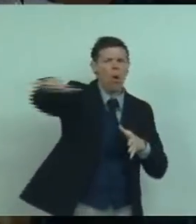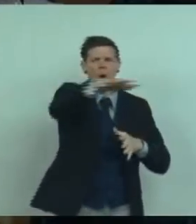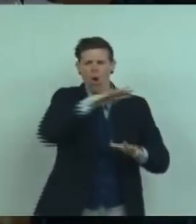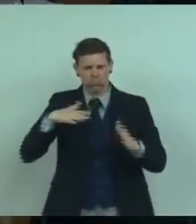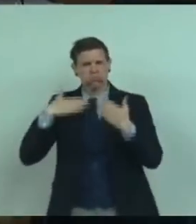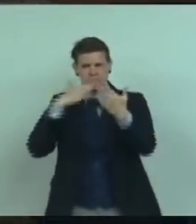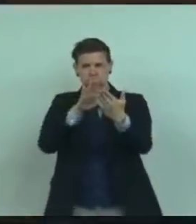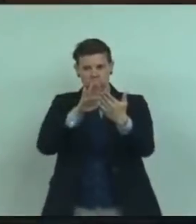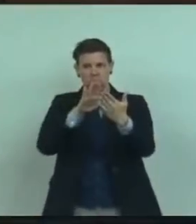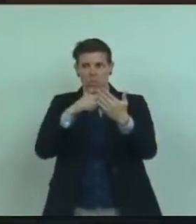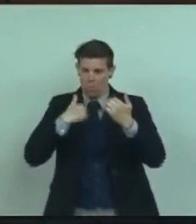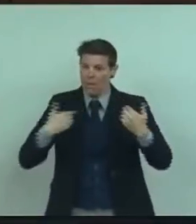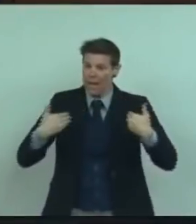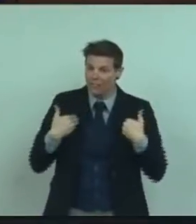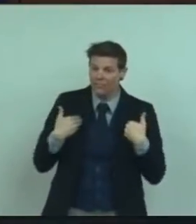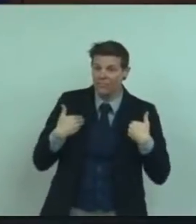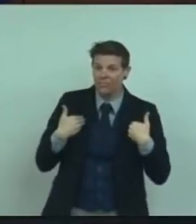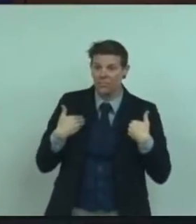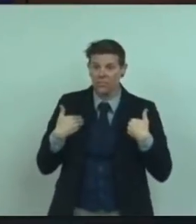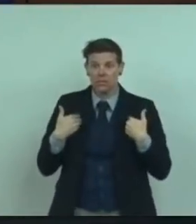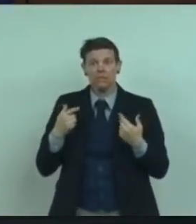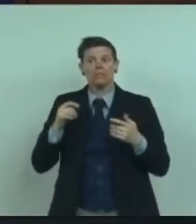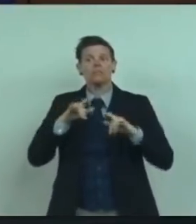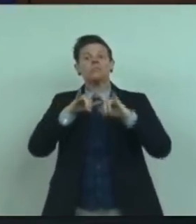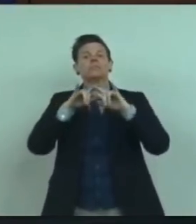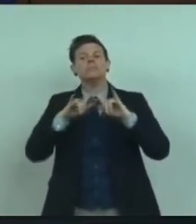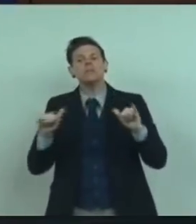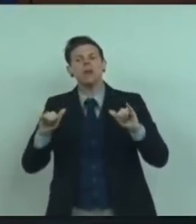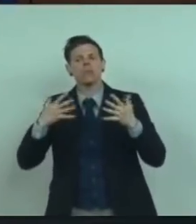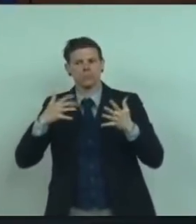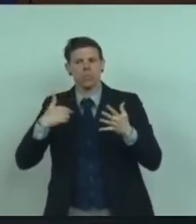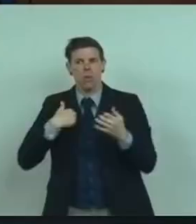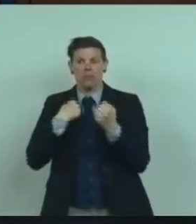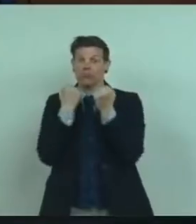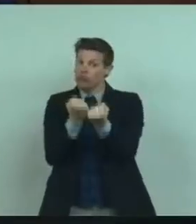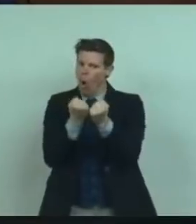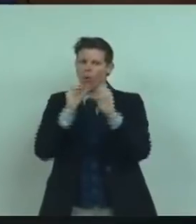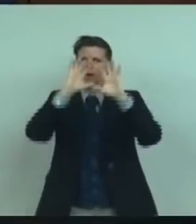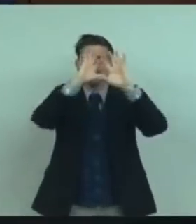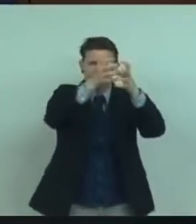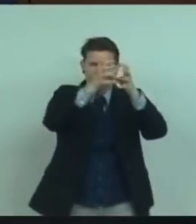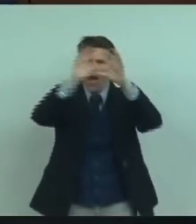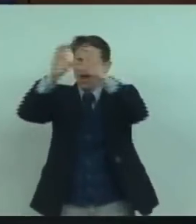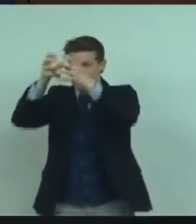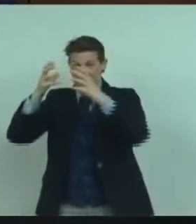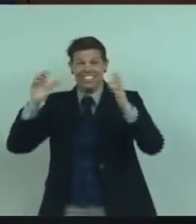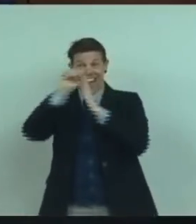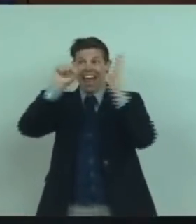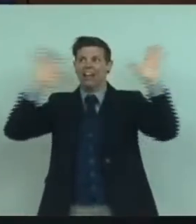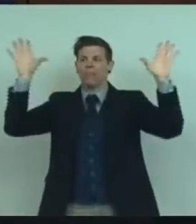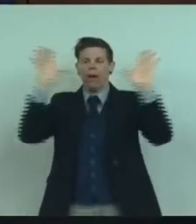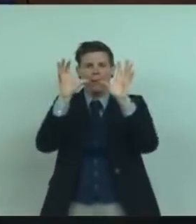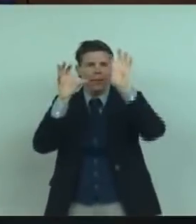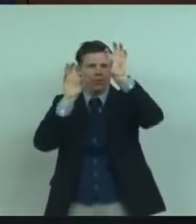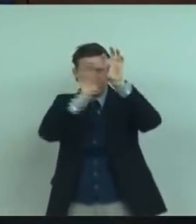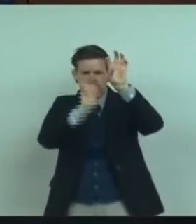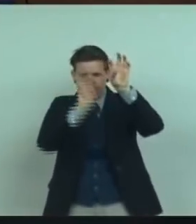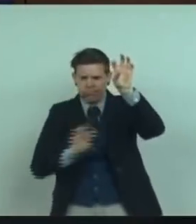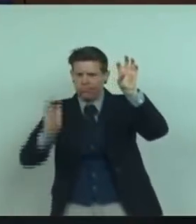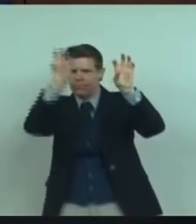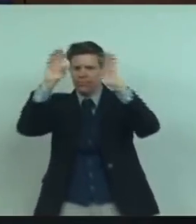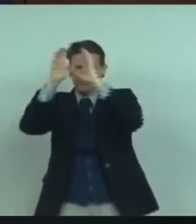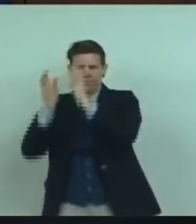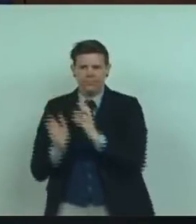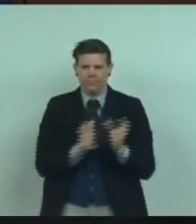local strategies that are more meaningful and also address any unintended consequences, for